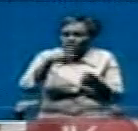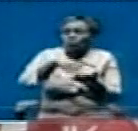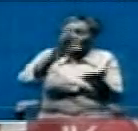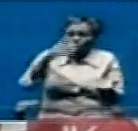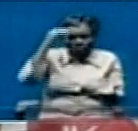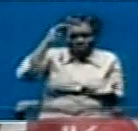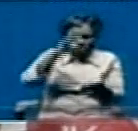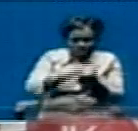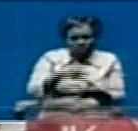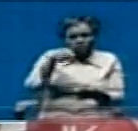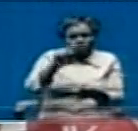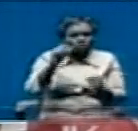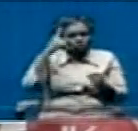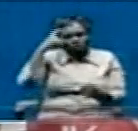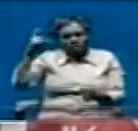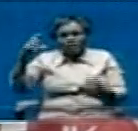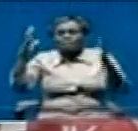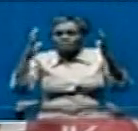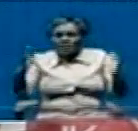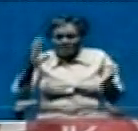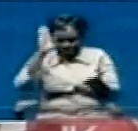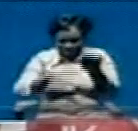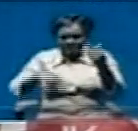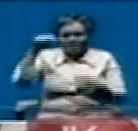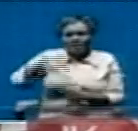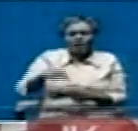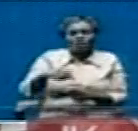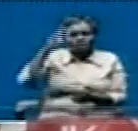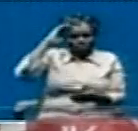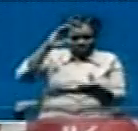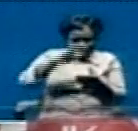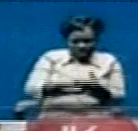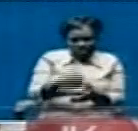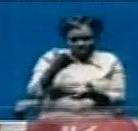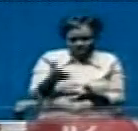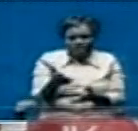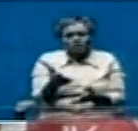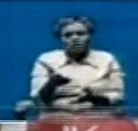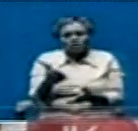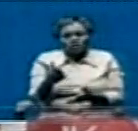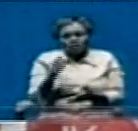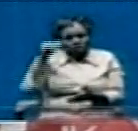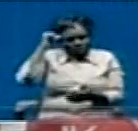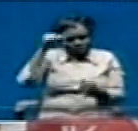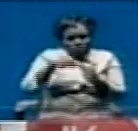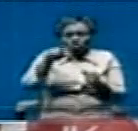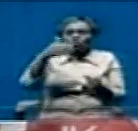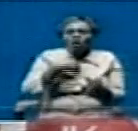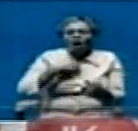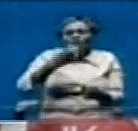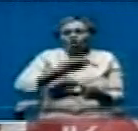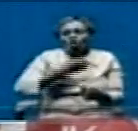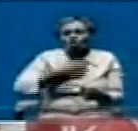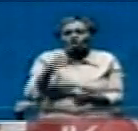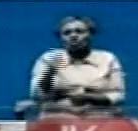I believe that what you're dreaming is bigger than what you're doing right now. Wow. I believe you see your own networks that you own. I believe that you have your own